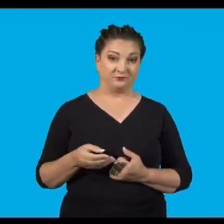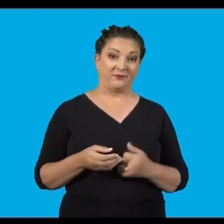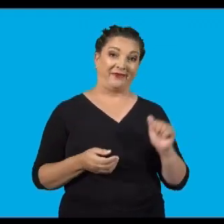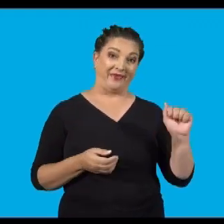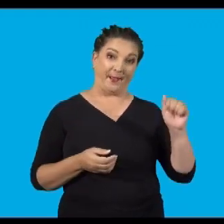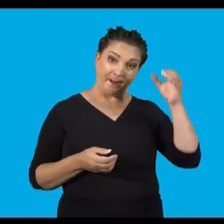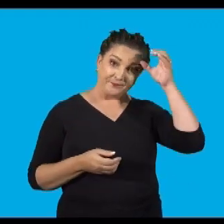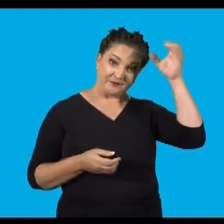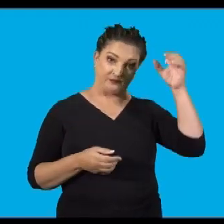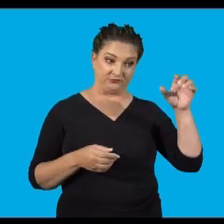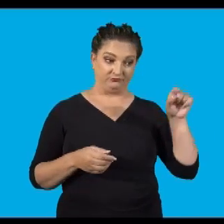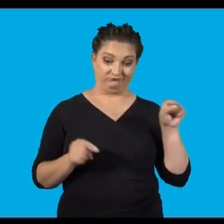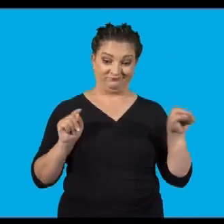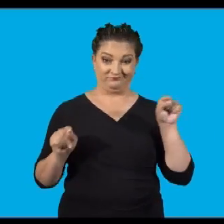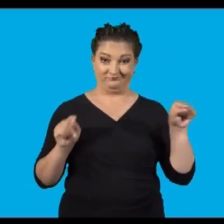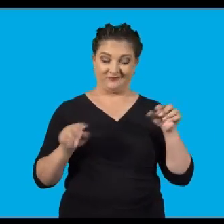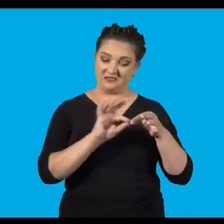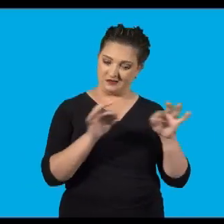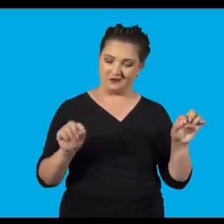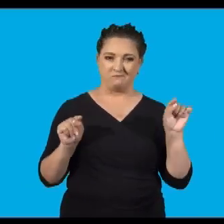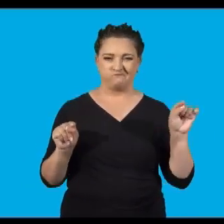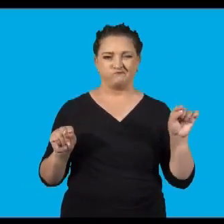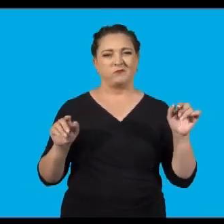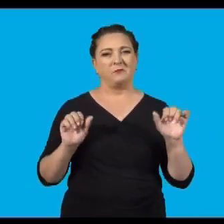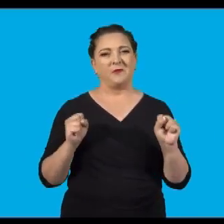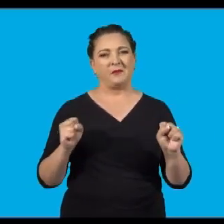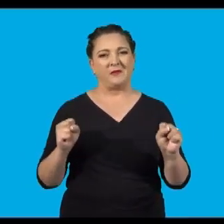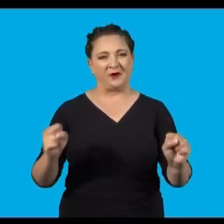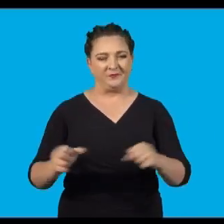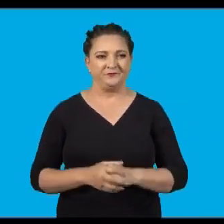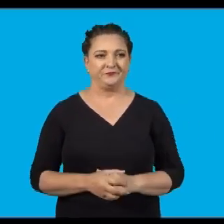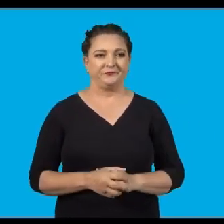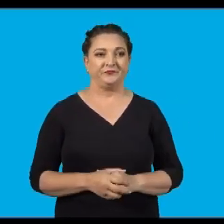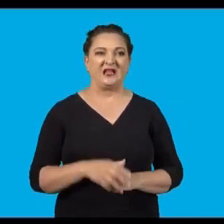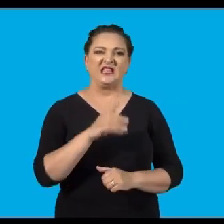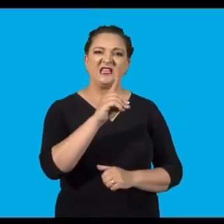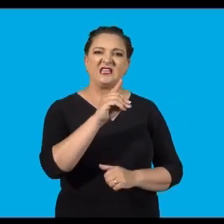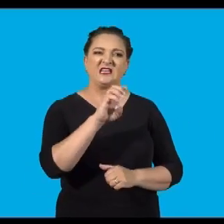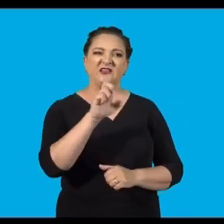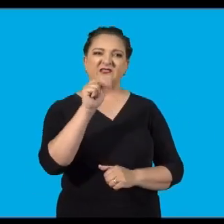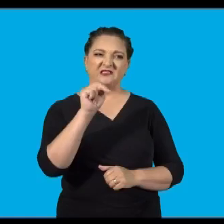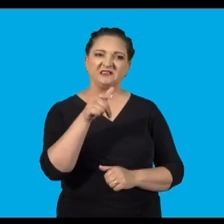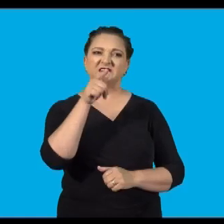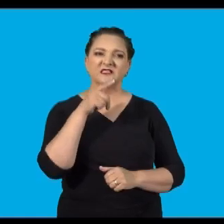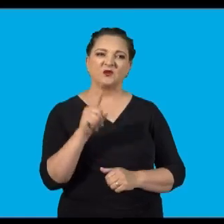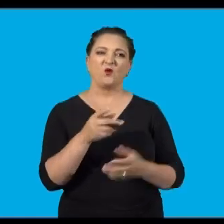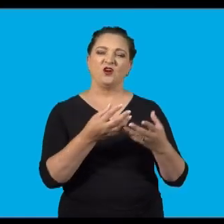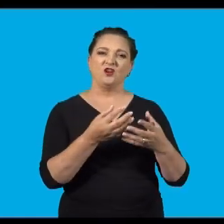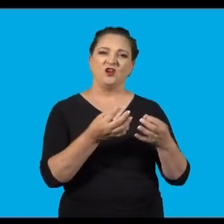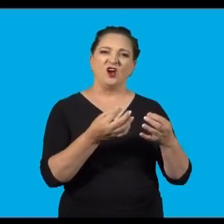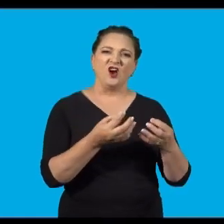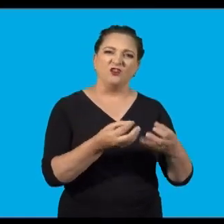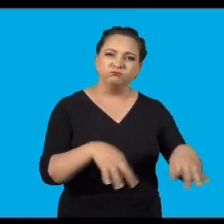stop and my capital letter for my sentence has remained, all right? Dean said that the treasure had